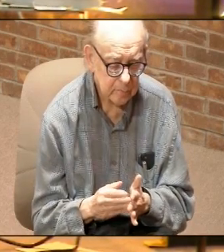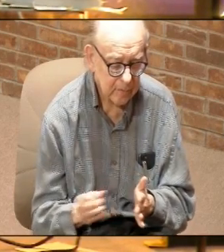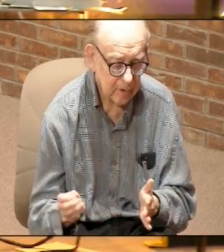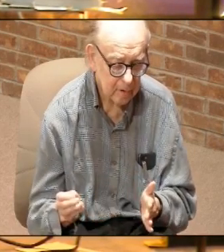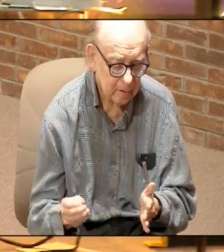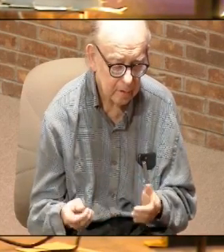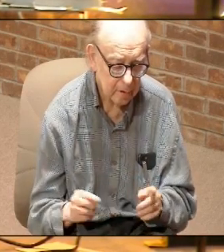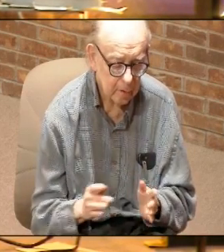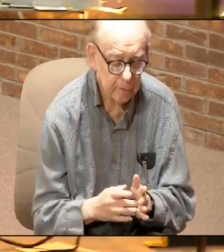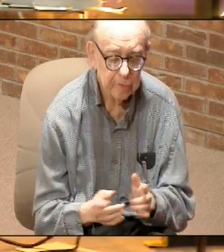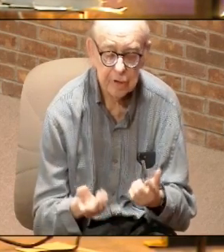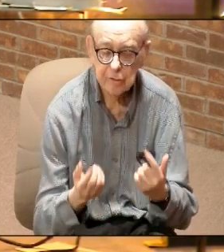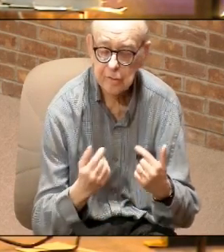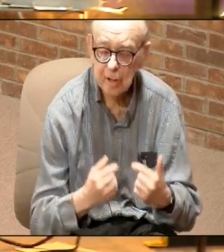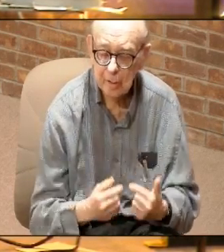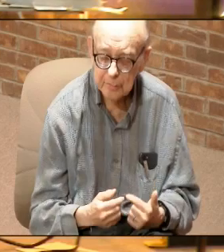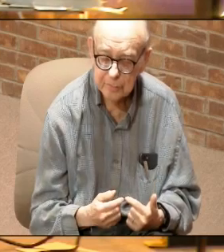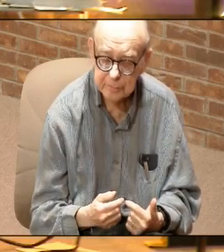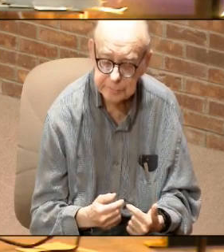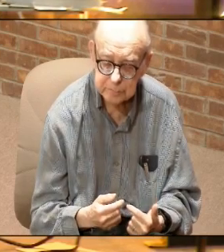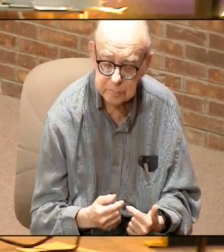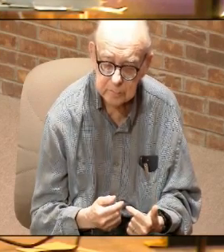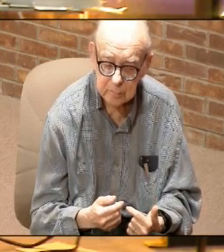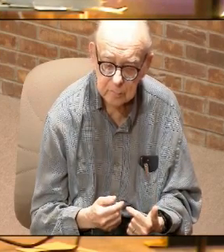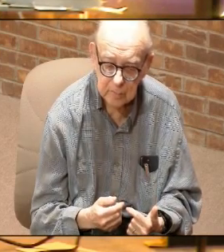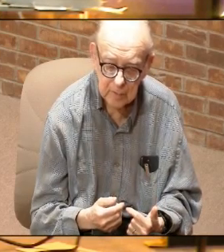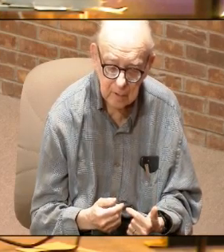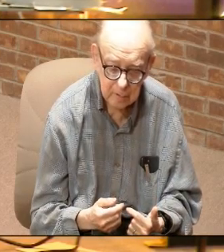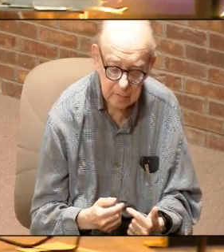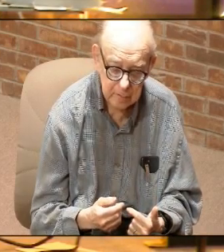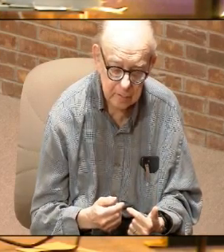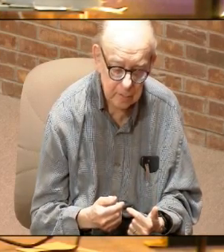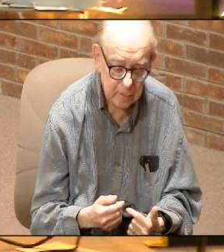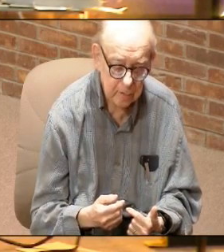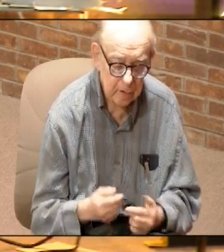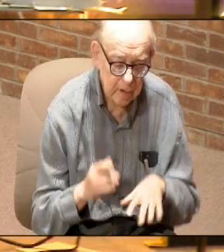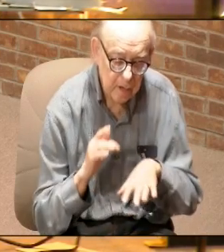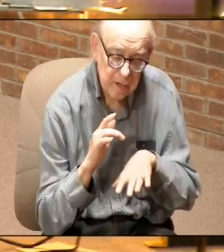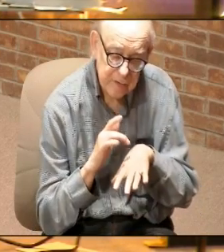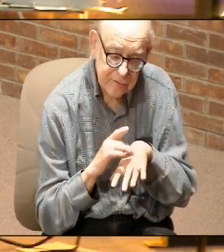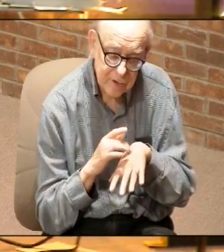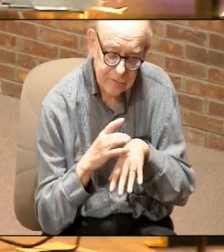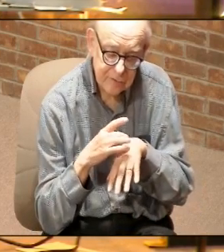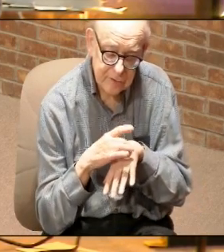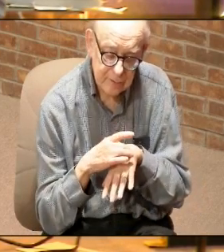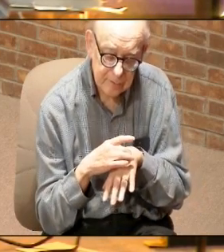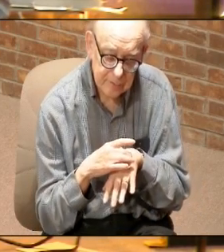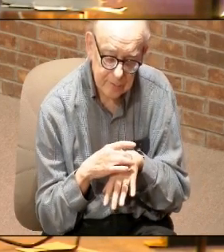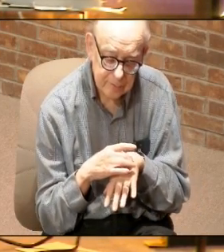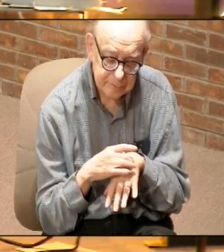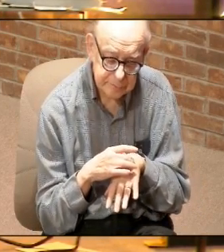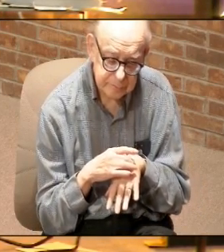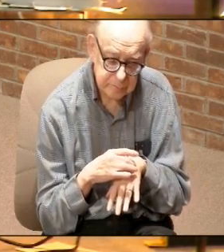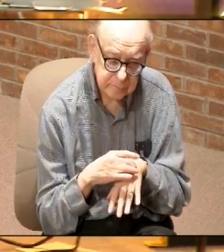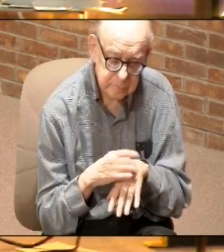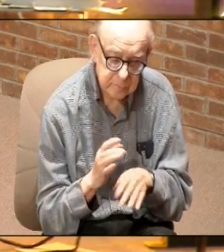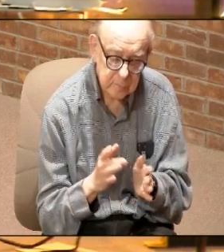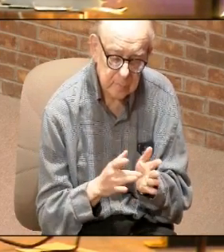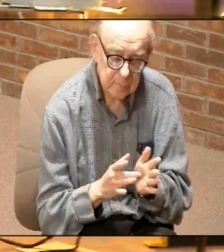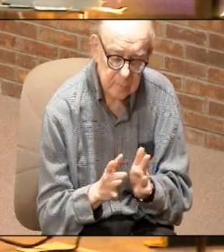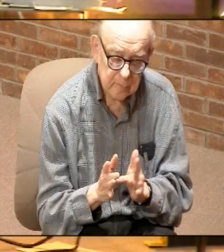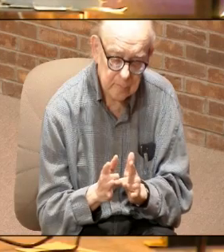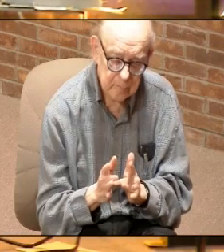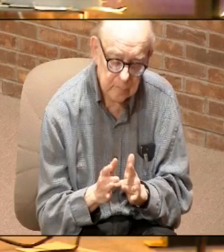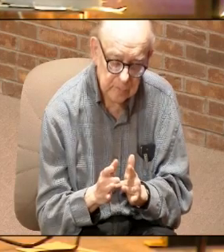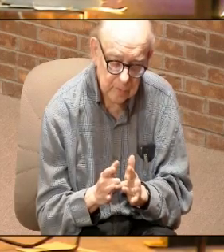And when he comes and sets foot on this earth, he will once